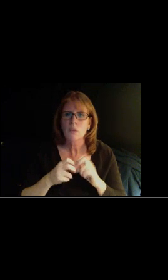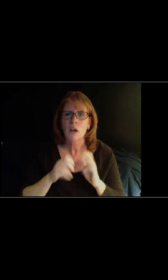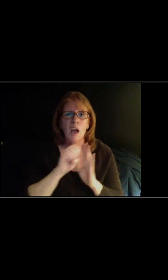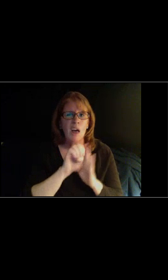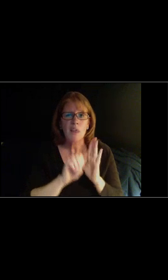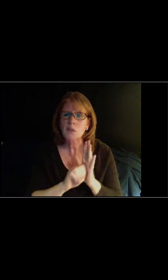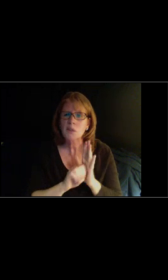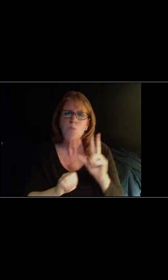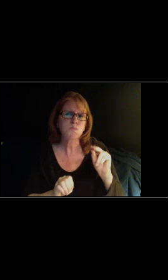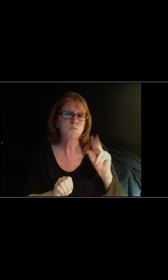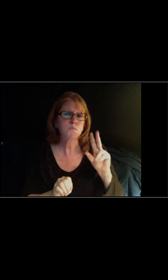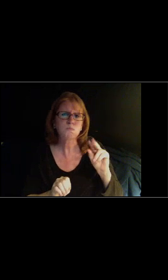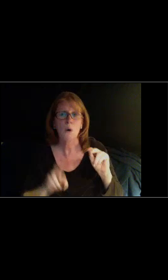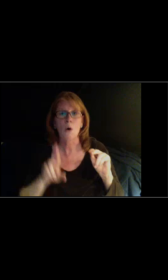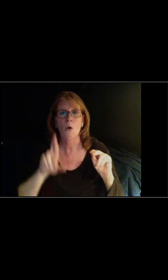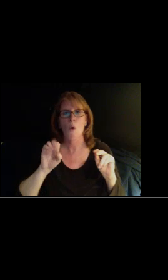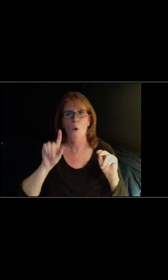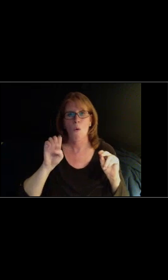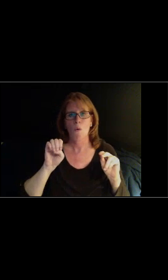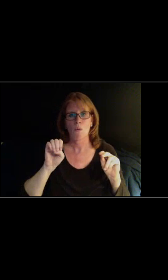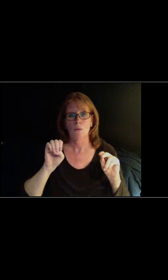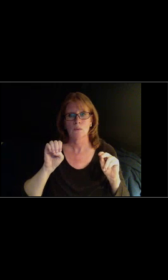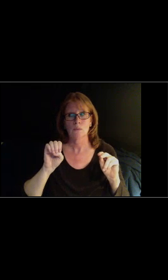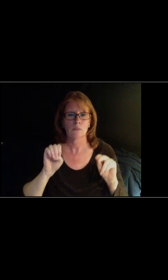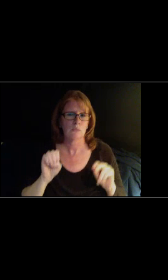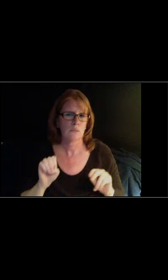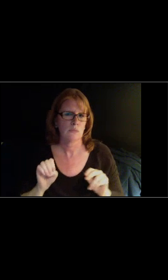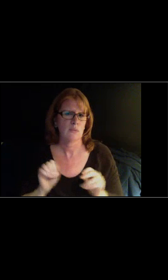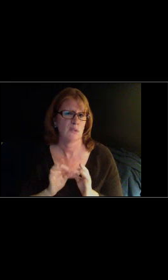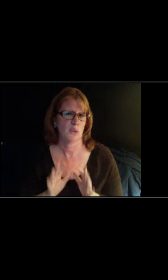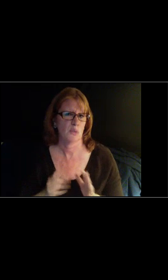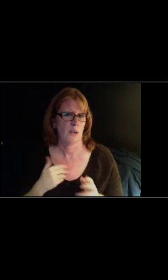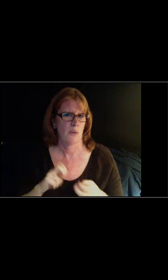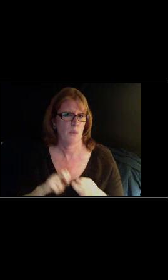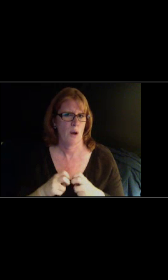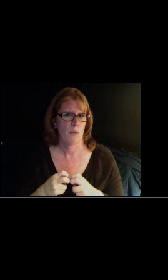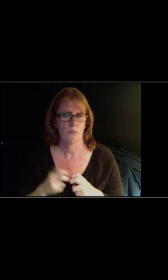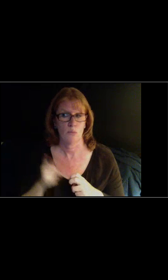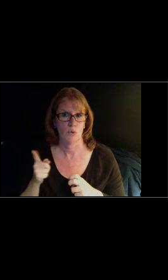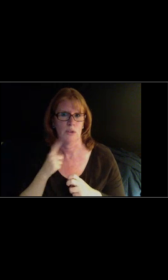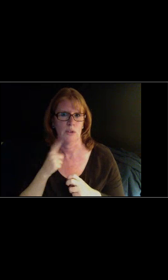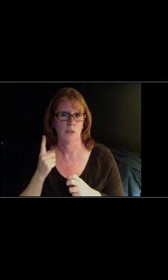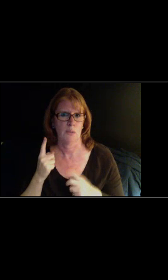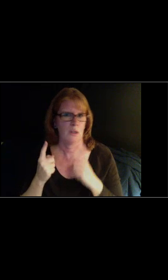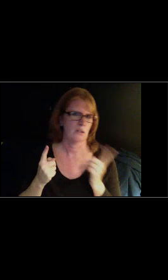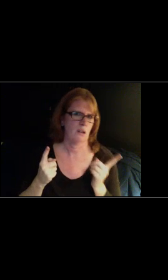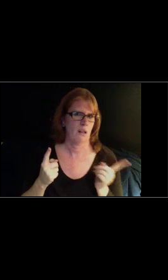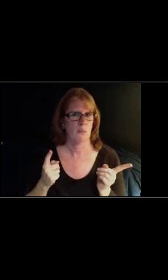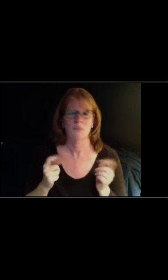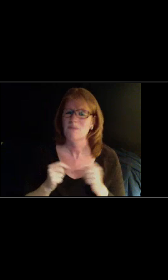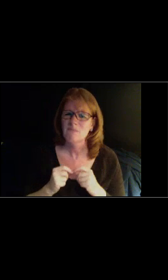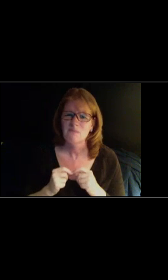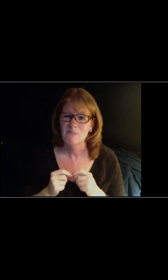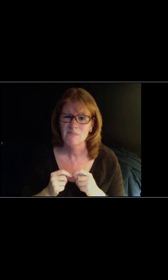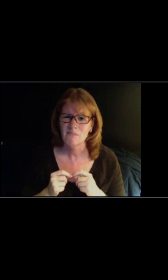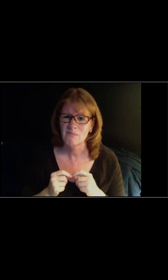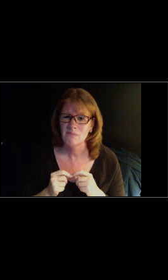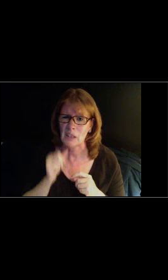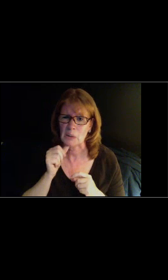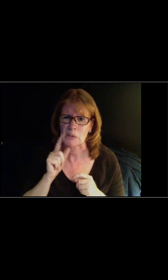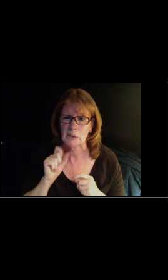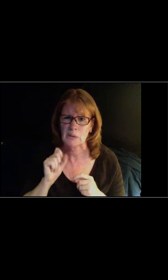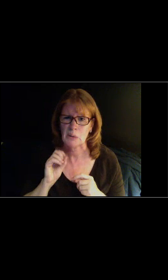The next quote mentions that interpreters don't have a problem with ethics. The problem they have is with the role. So